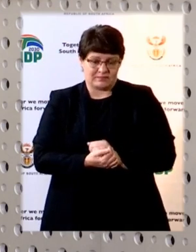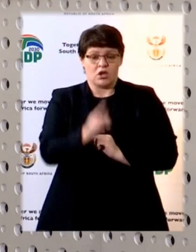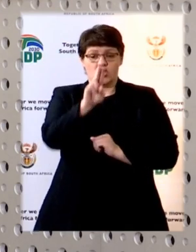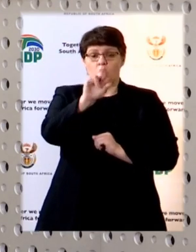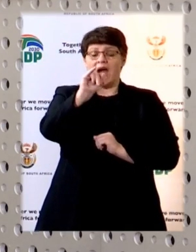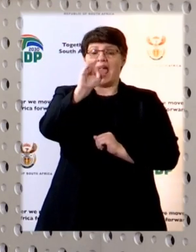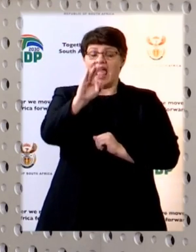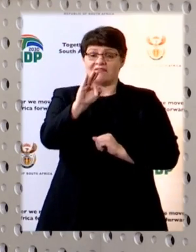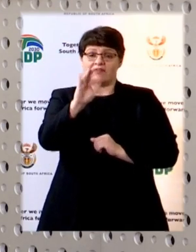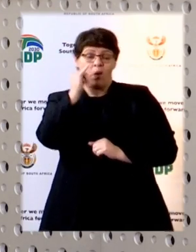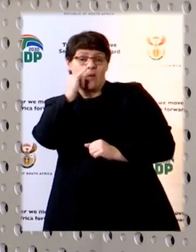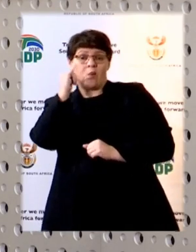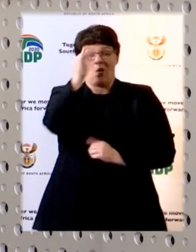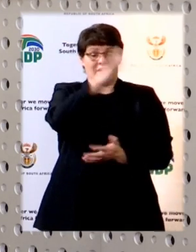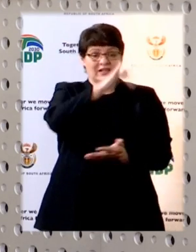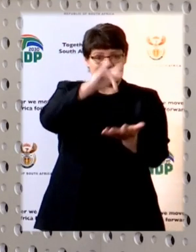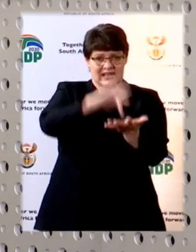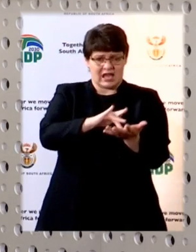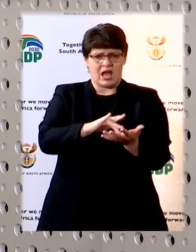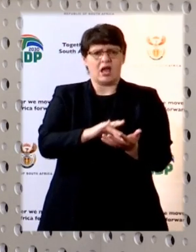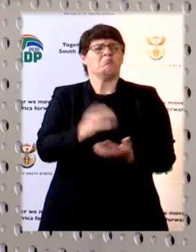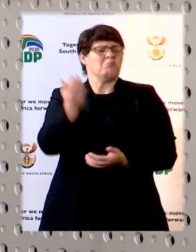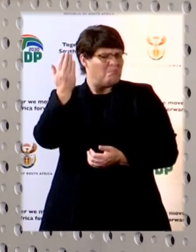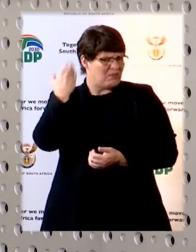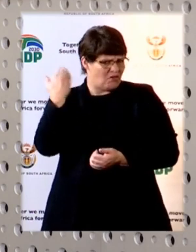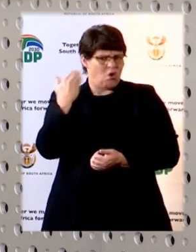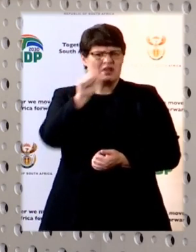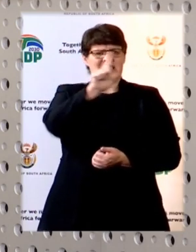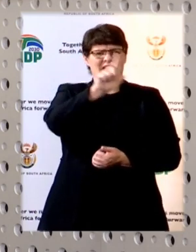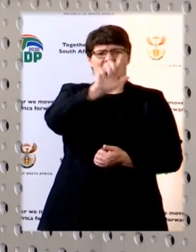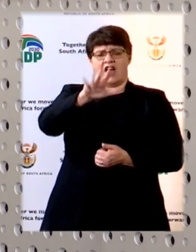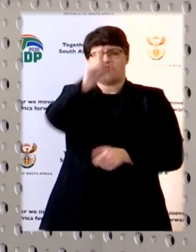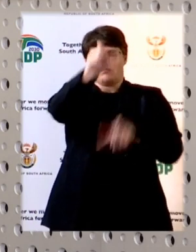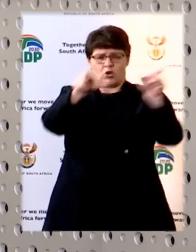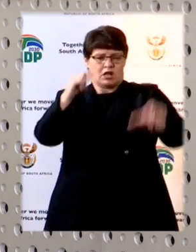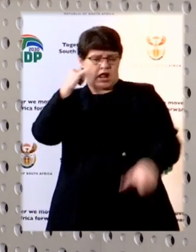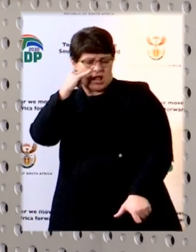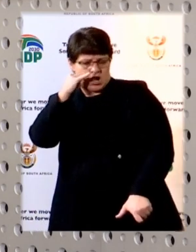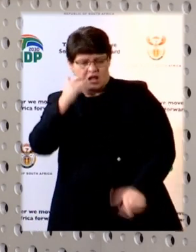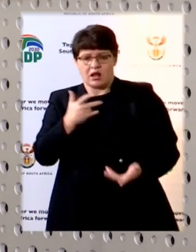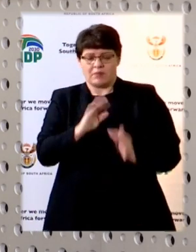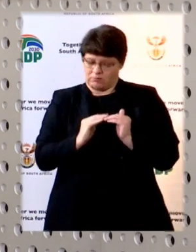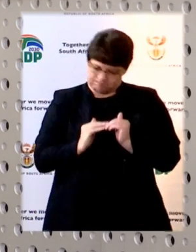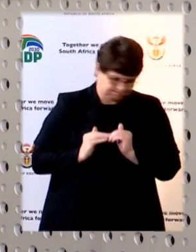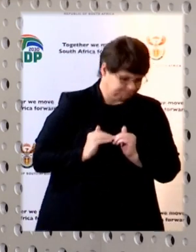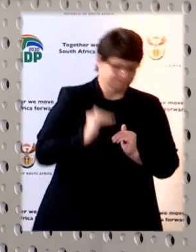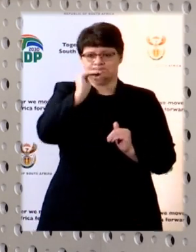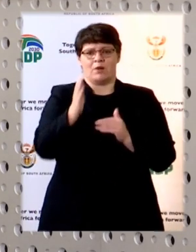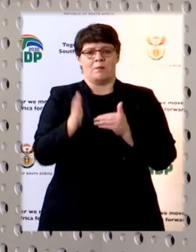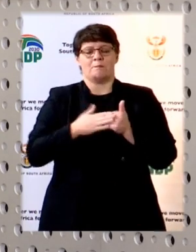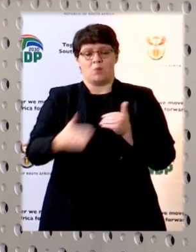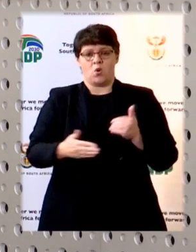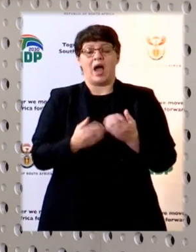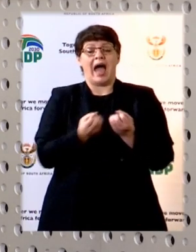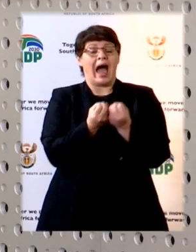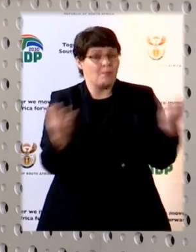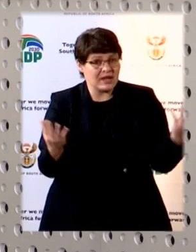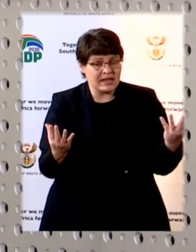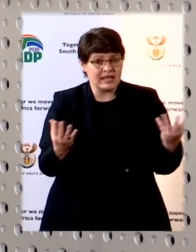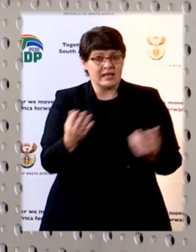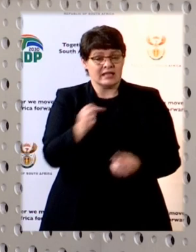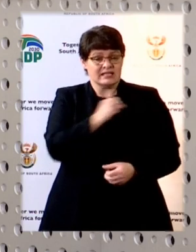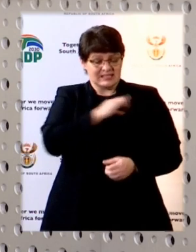center, which initially had 75 agents, has increased its capacity, now has